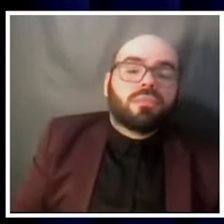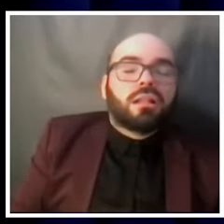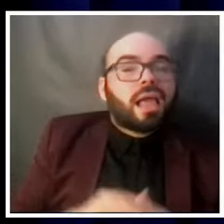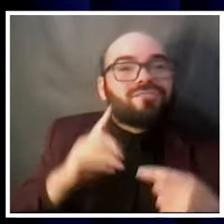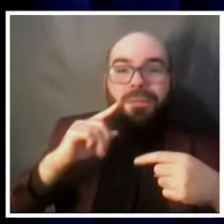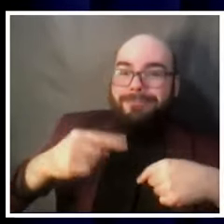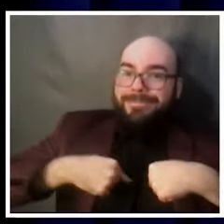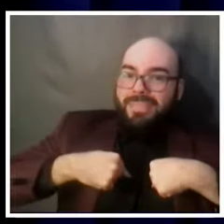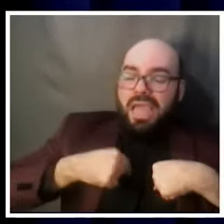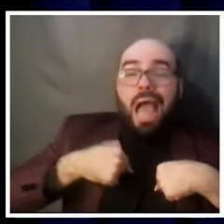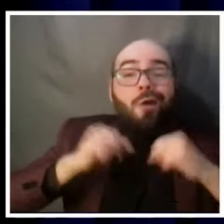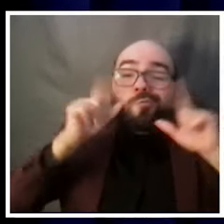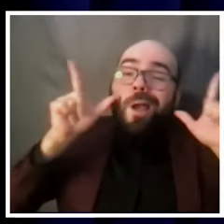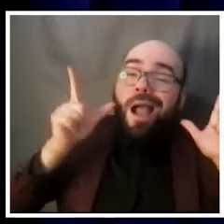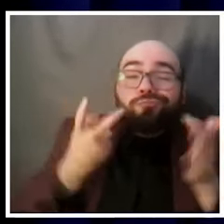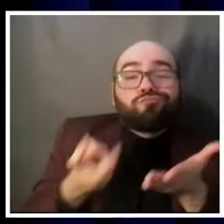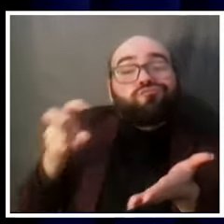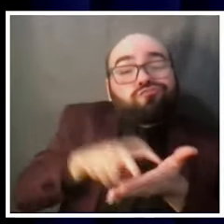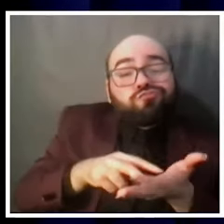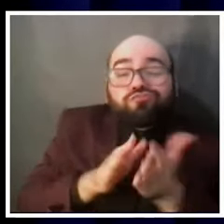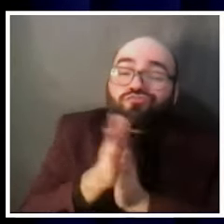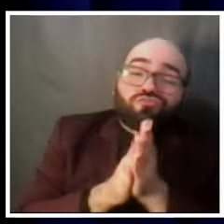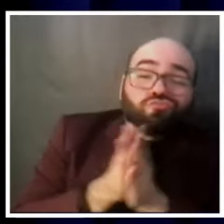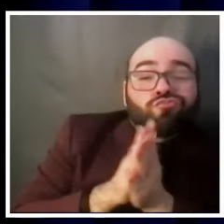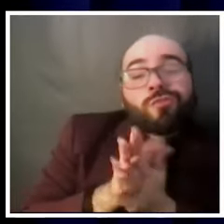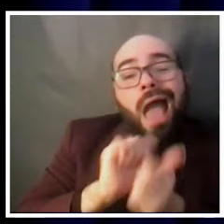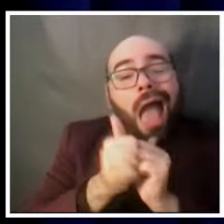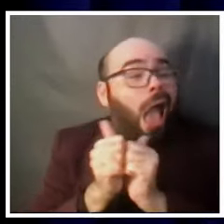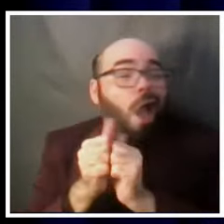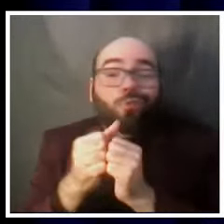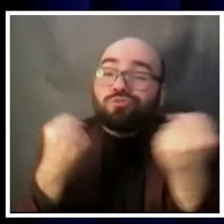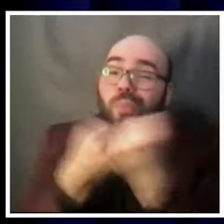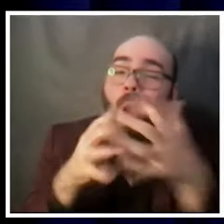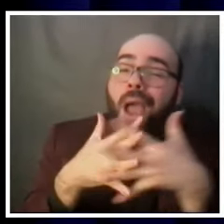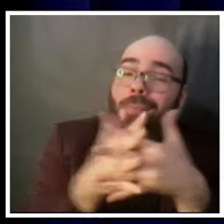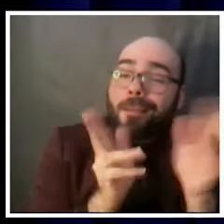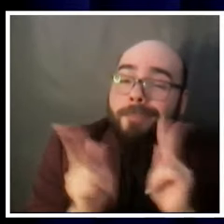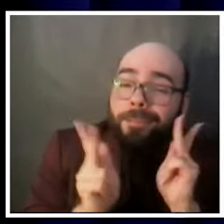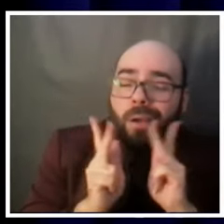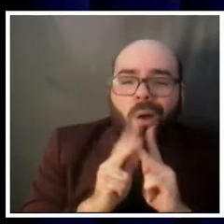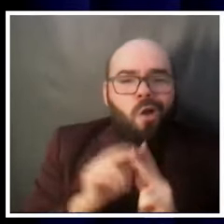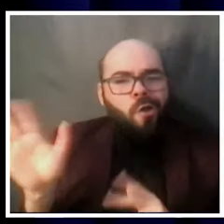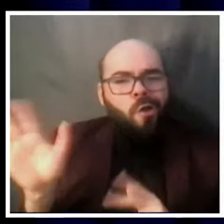make life better like you do for working and middle-class families here in Scranton and all across.